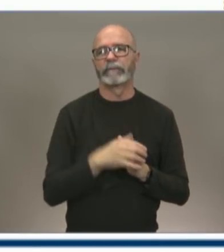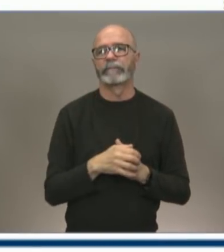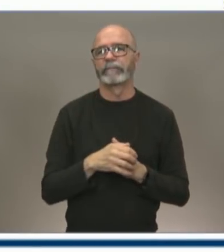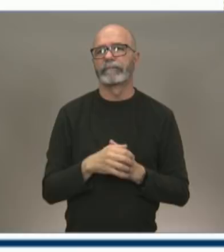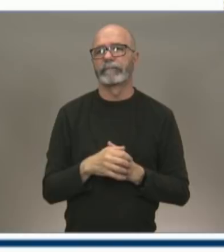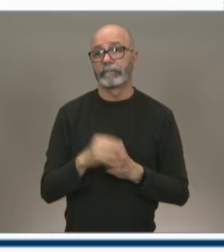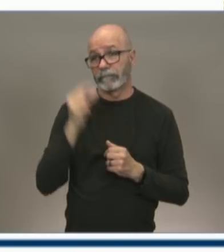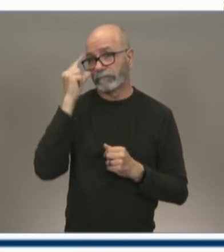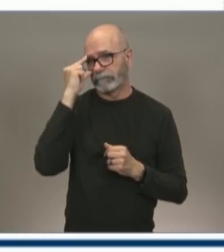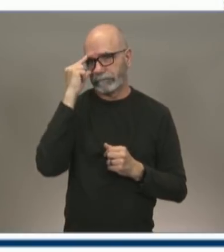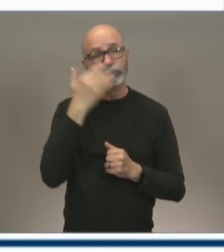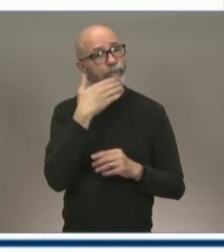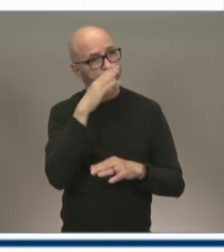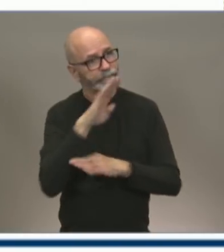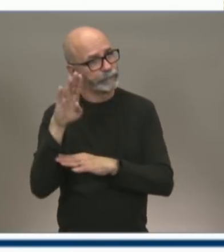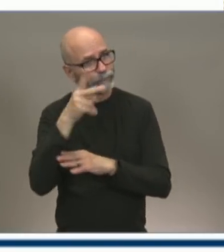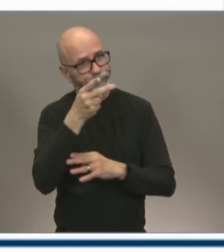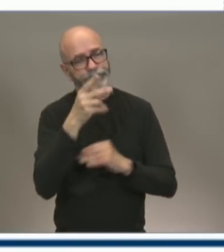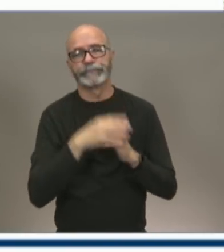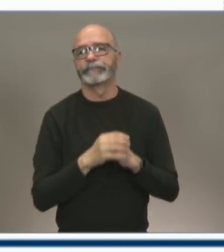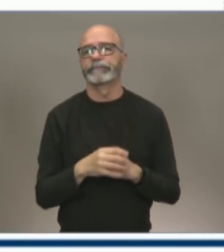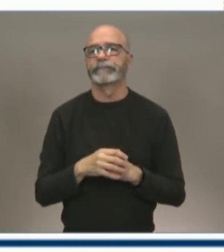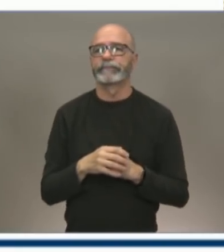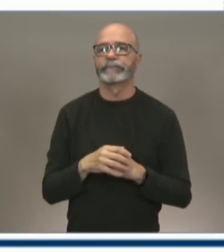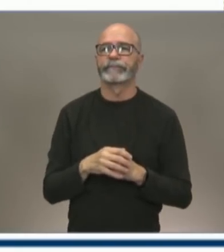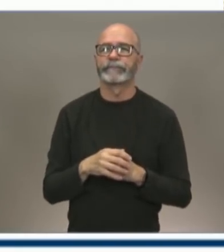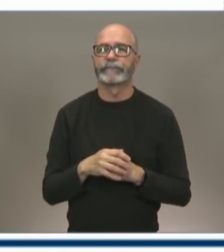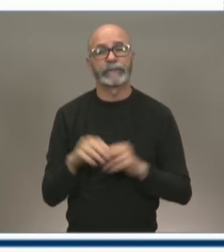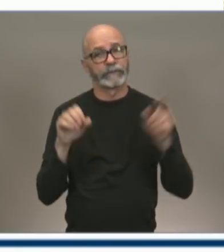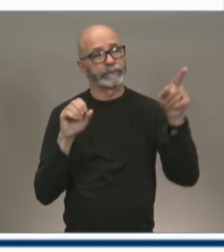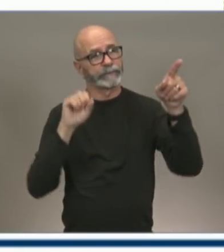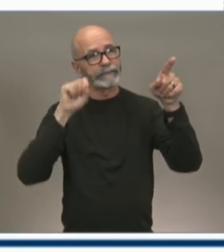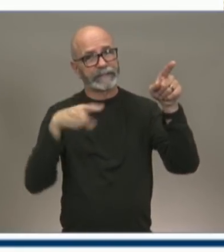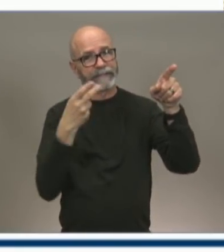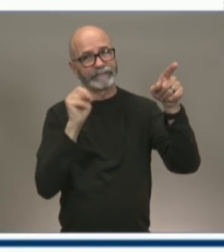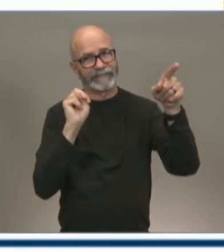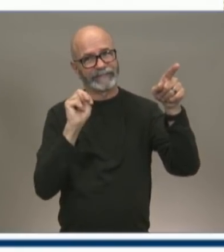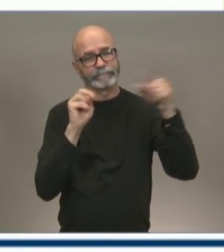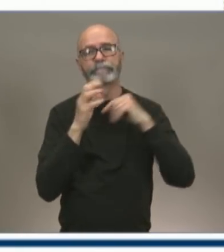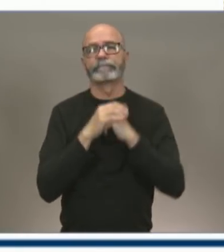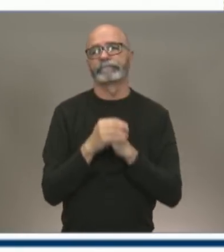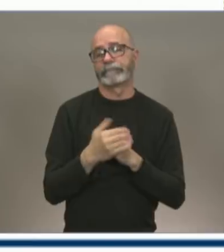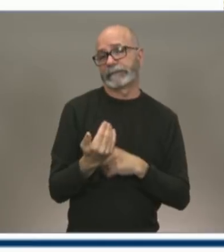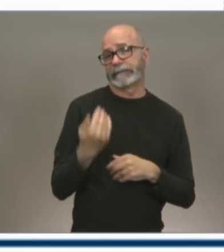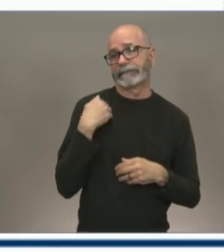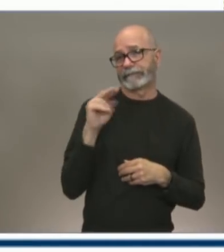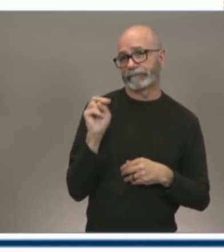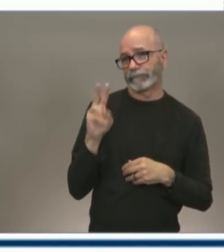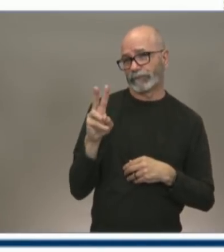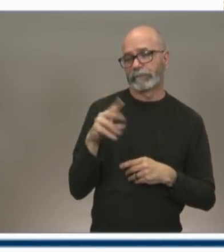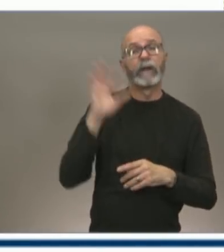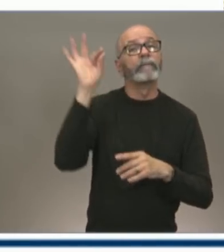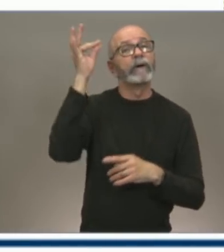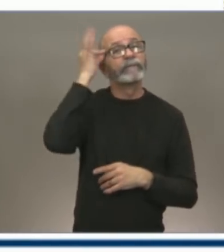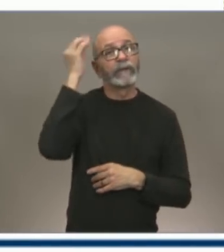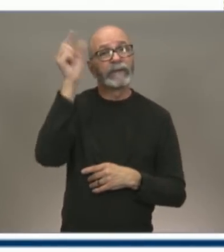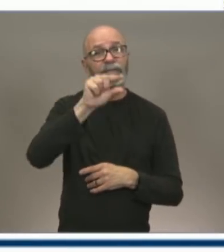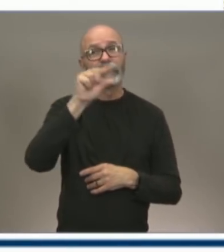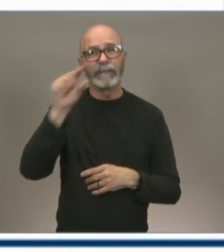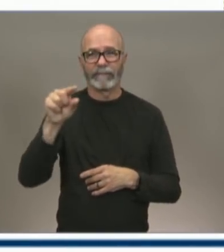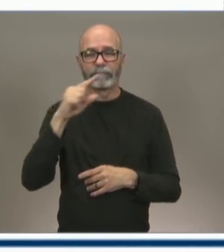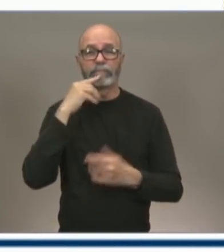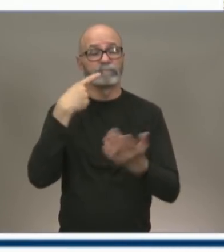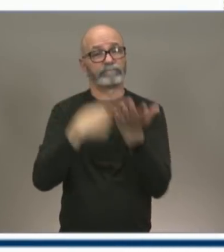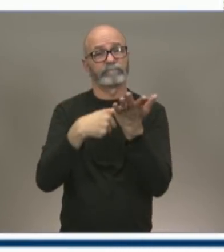afternoon. Premier, last November, the federal government announced the COVID resilience